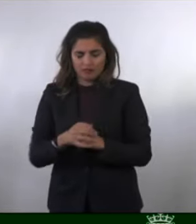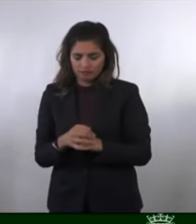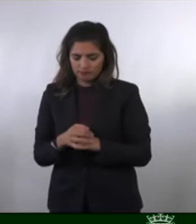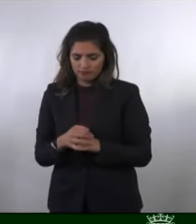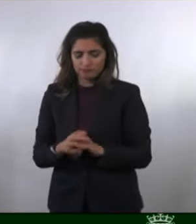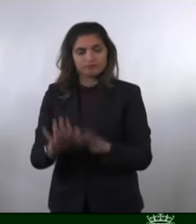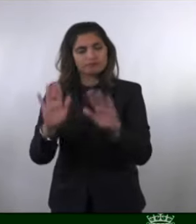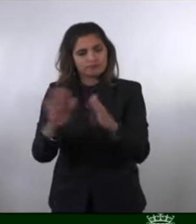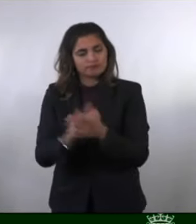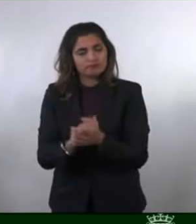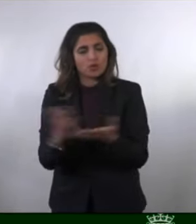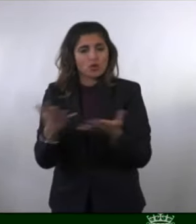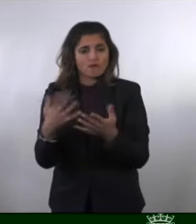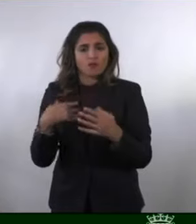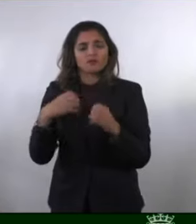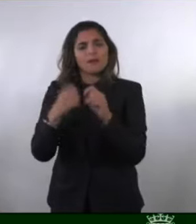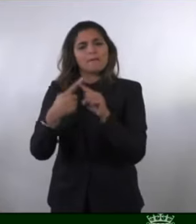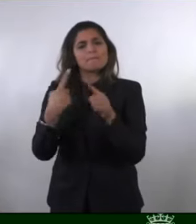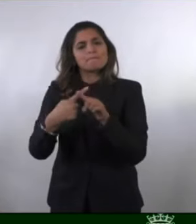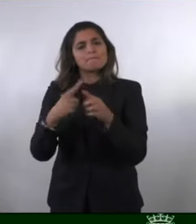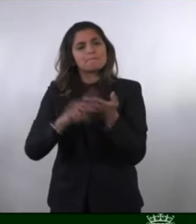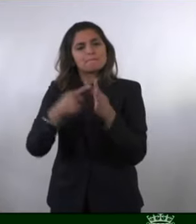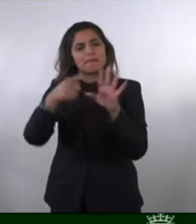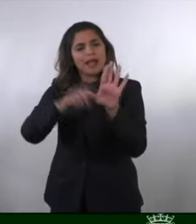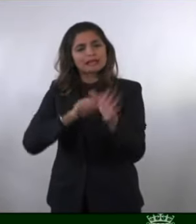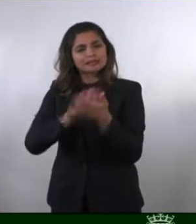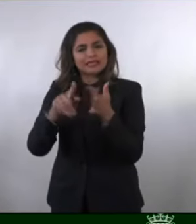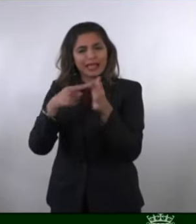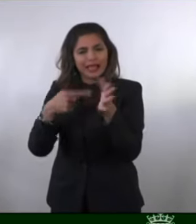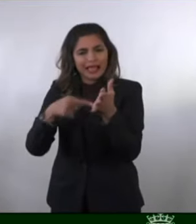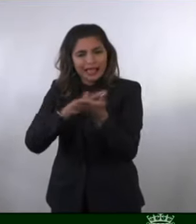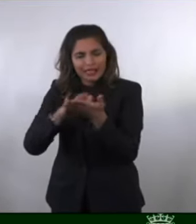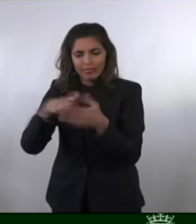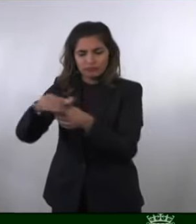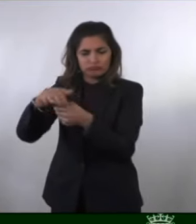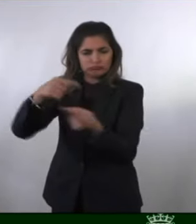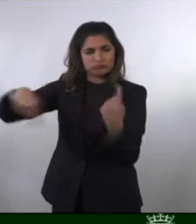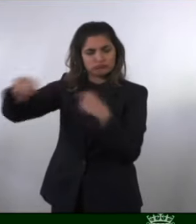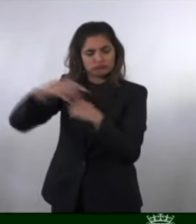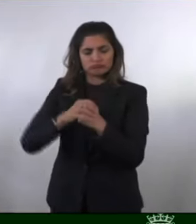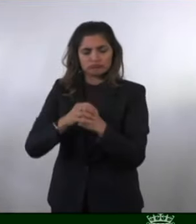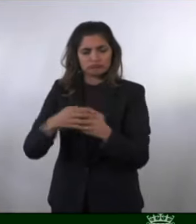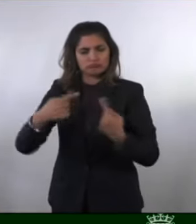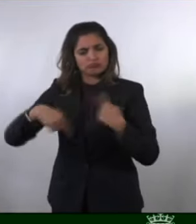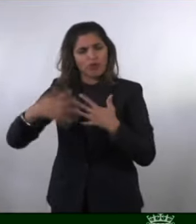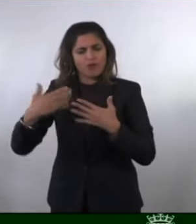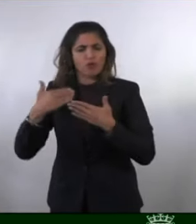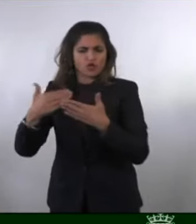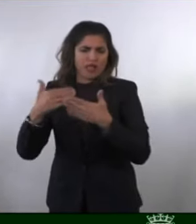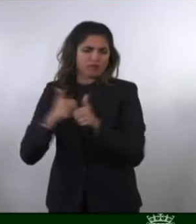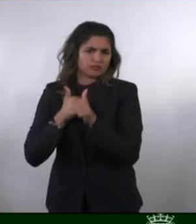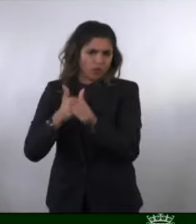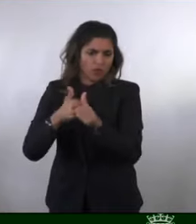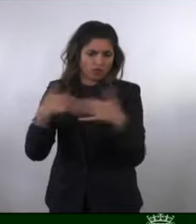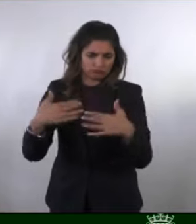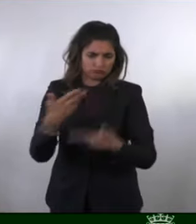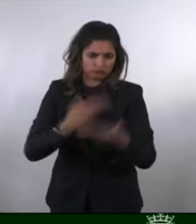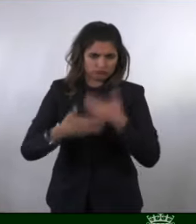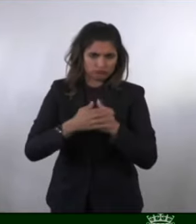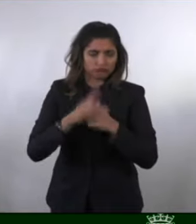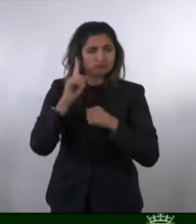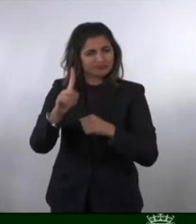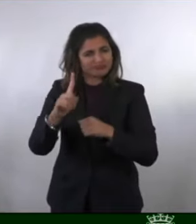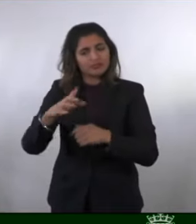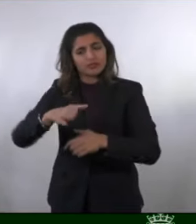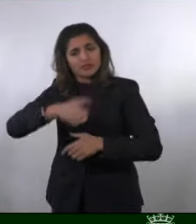honourable friend's statement and approach today. However, we have a thriving hospitality sector that has particularly suffered this year because